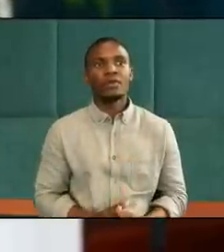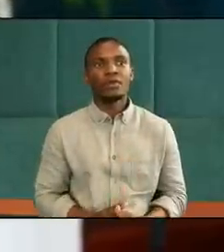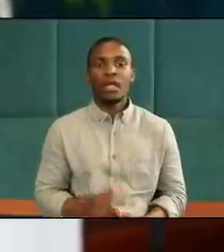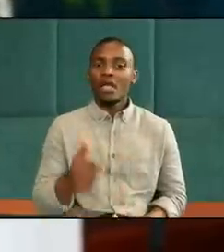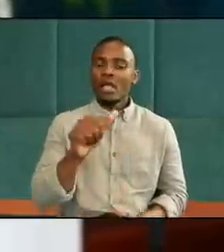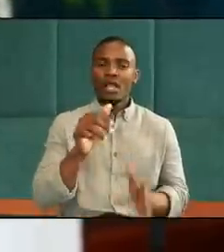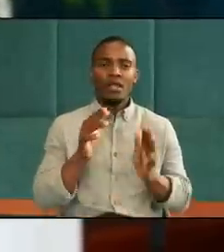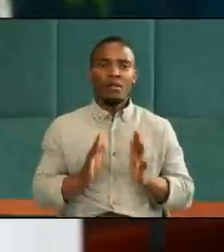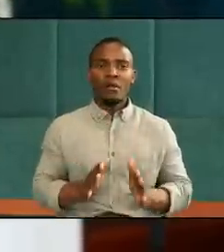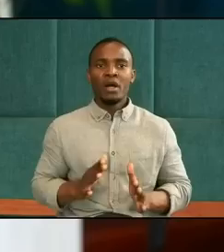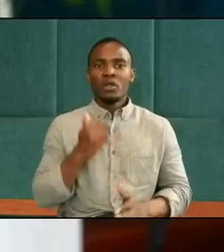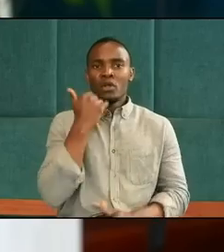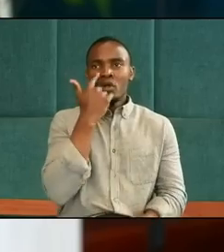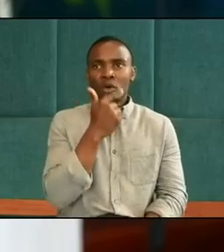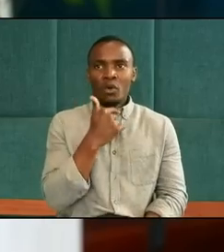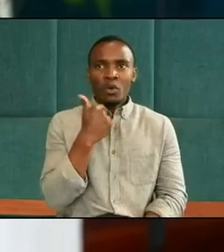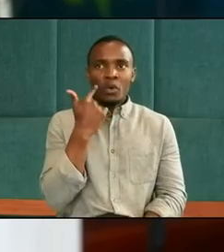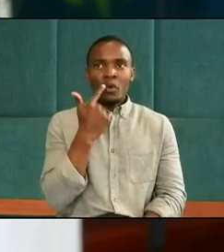Anybody who